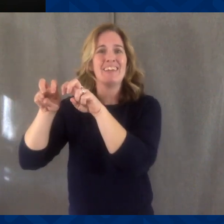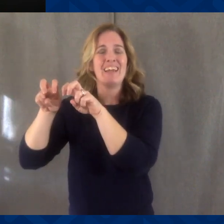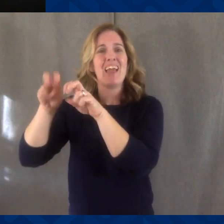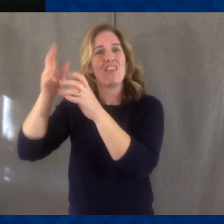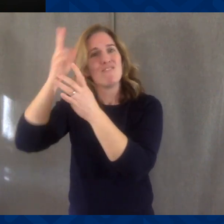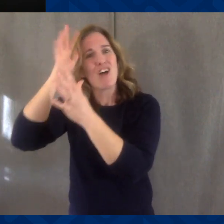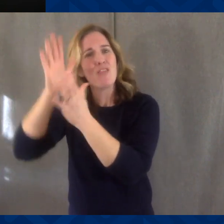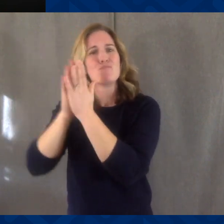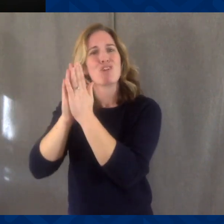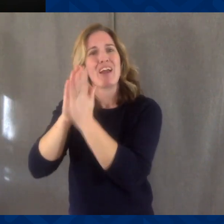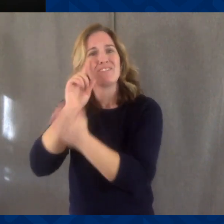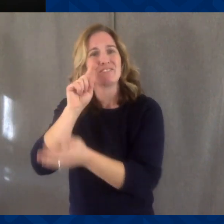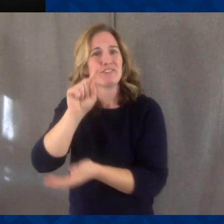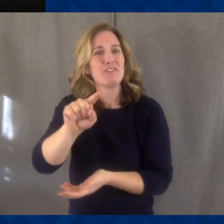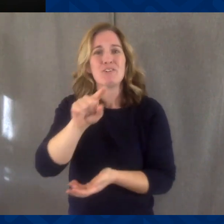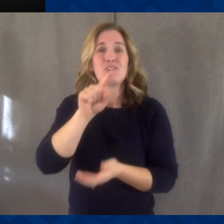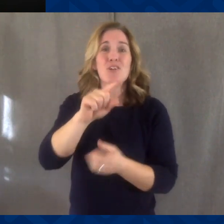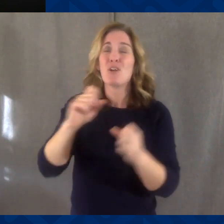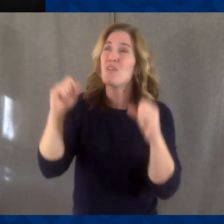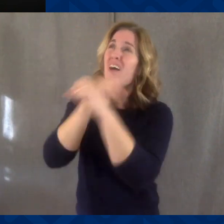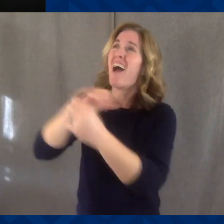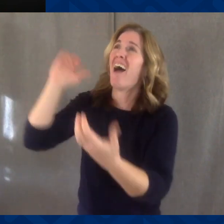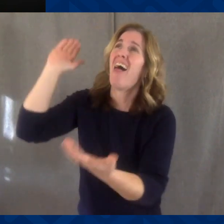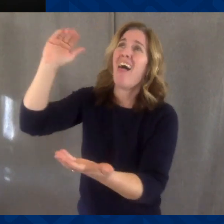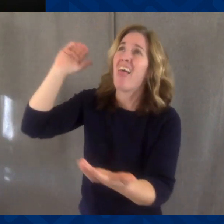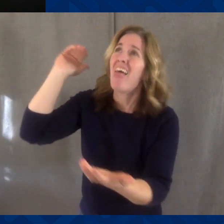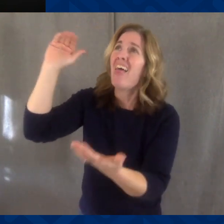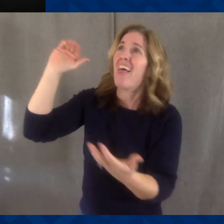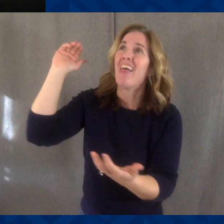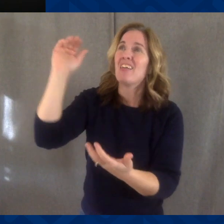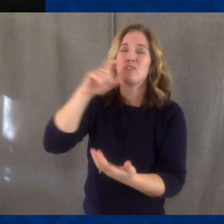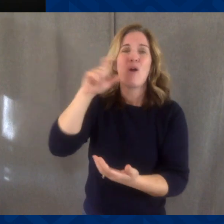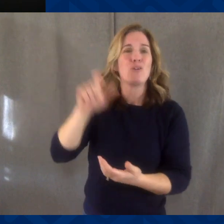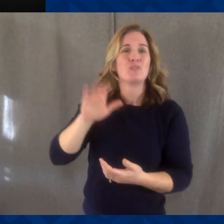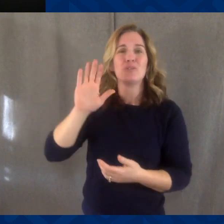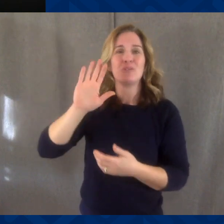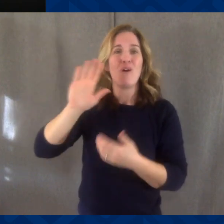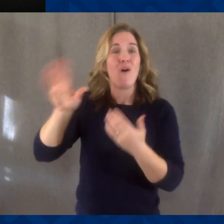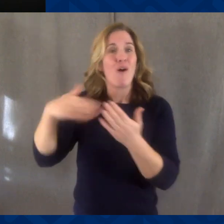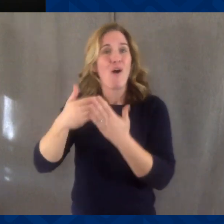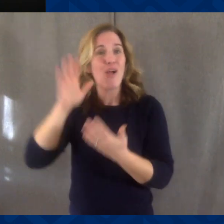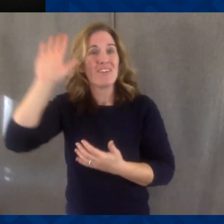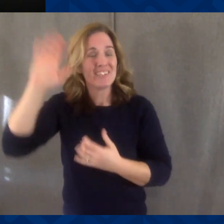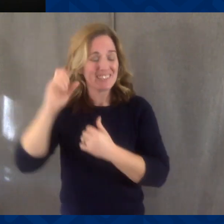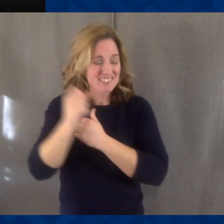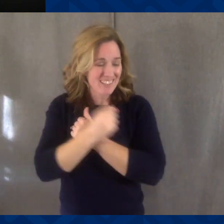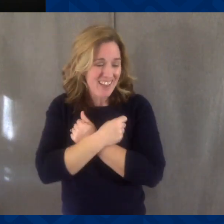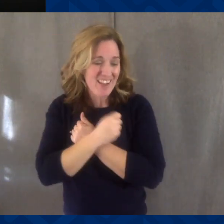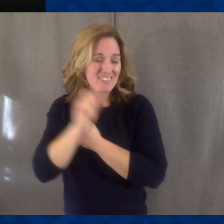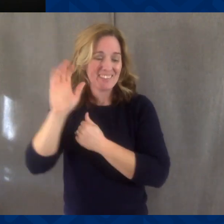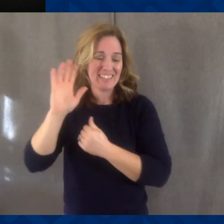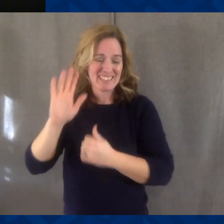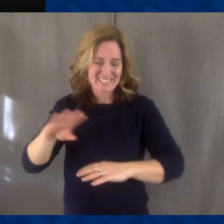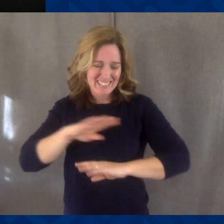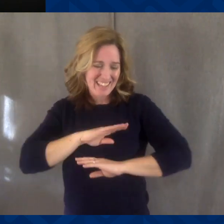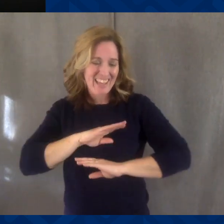attention. All of the Father's attention, all of his affection, all of his delight is wrapped up in